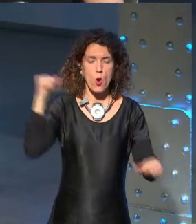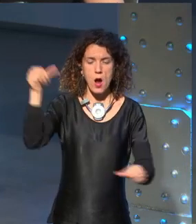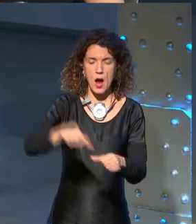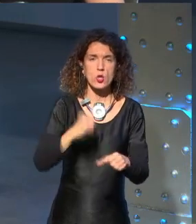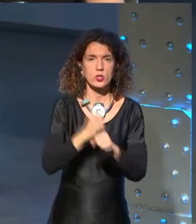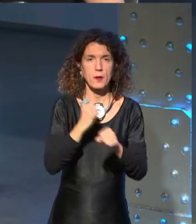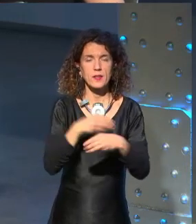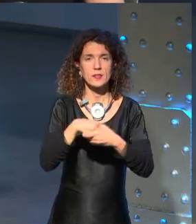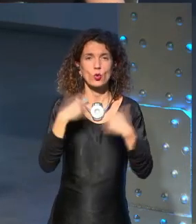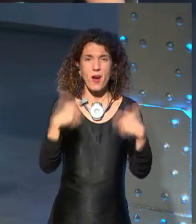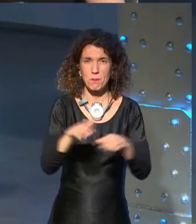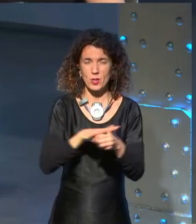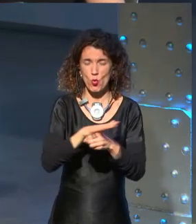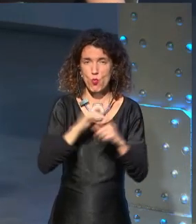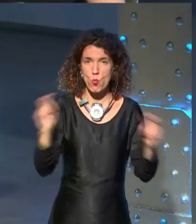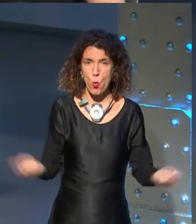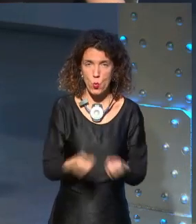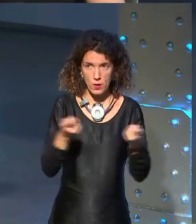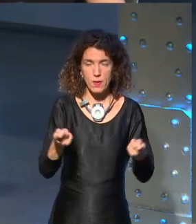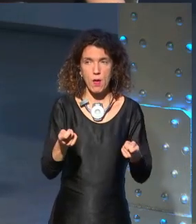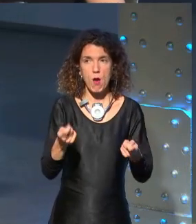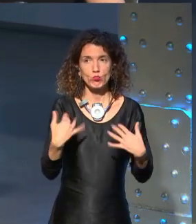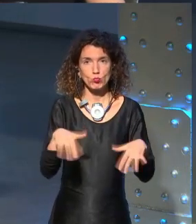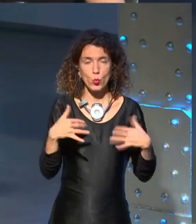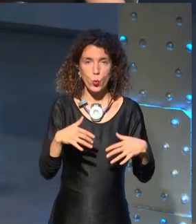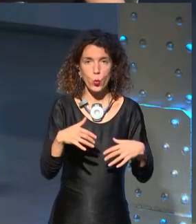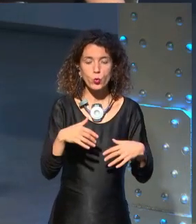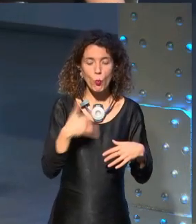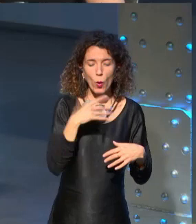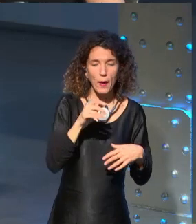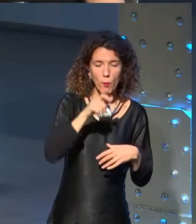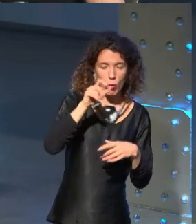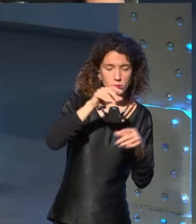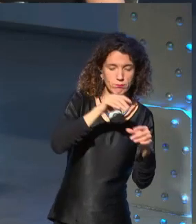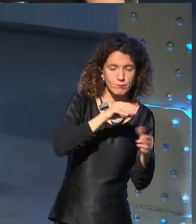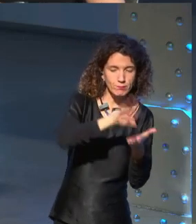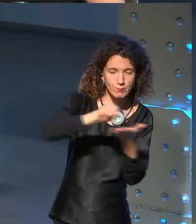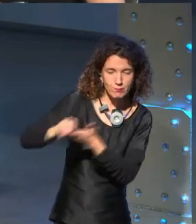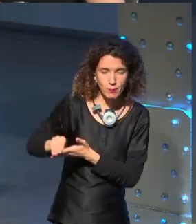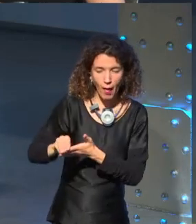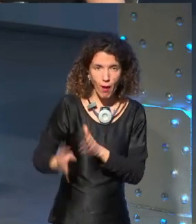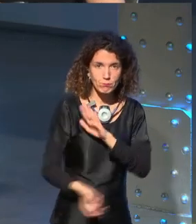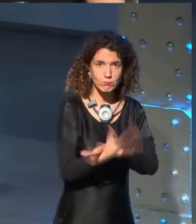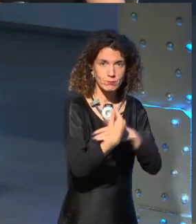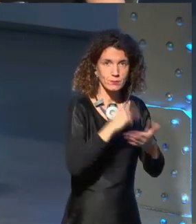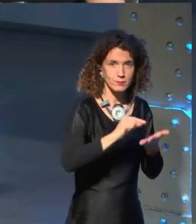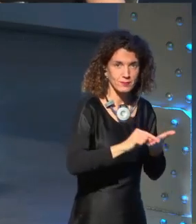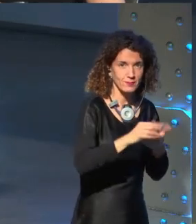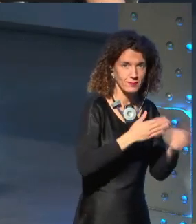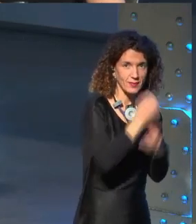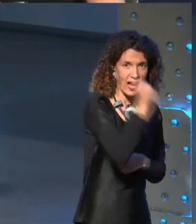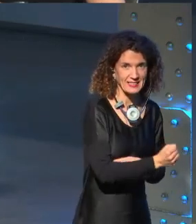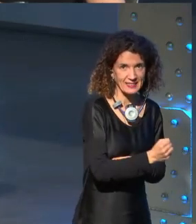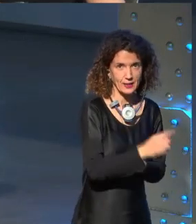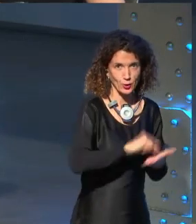you've seen during all these years working in the advertising world, maybe they could be a good argument for many murderers.